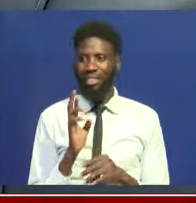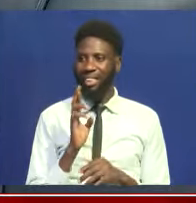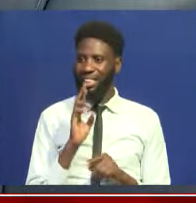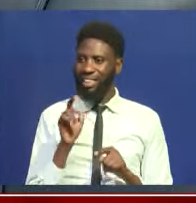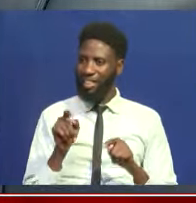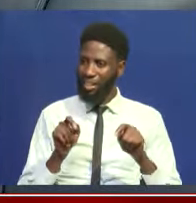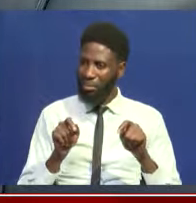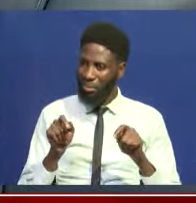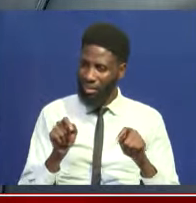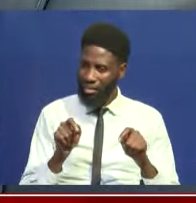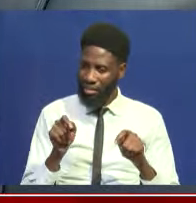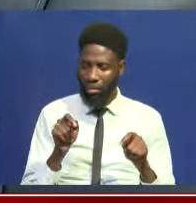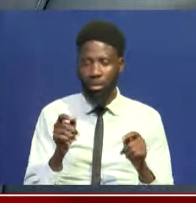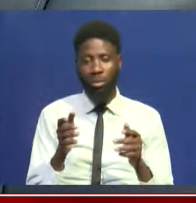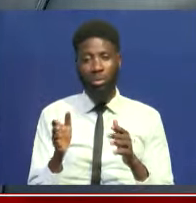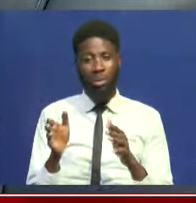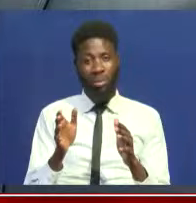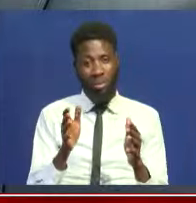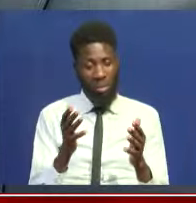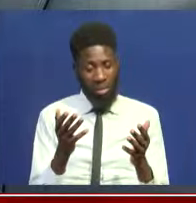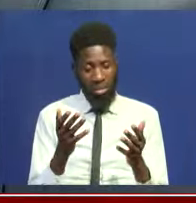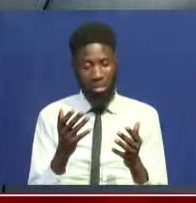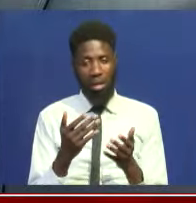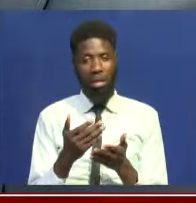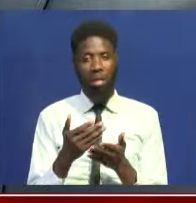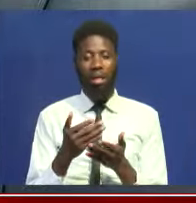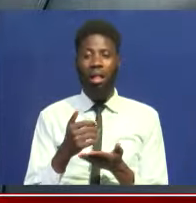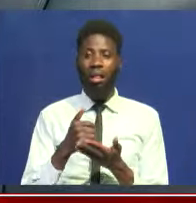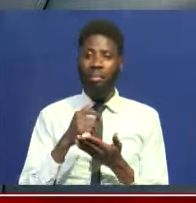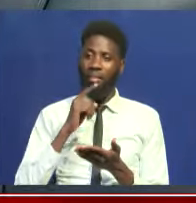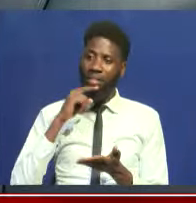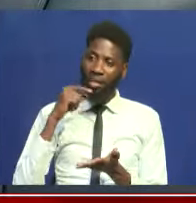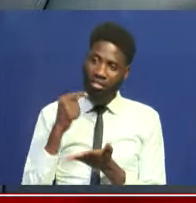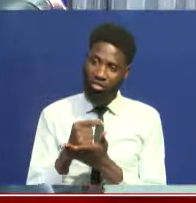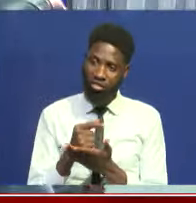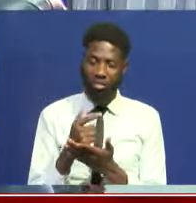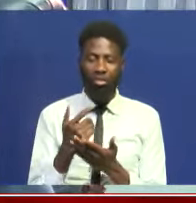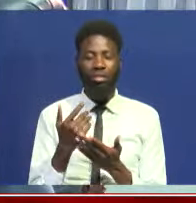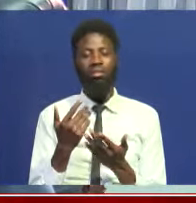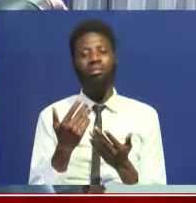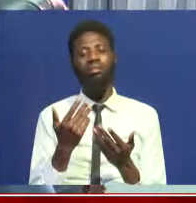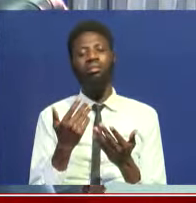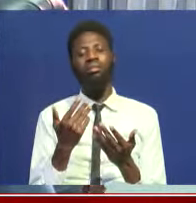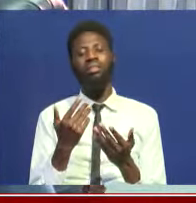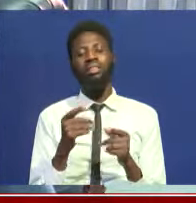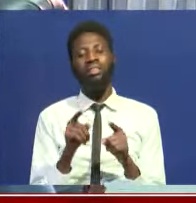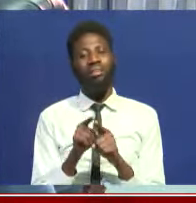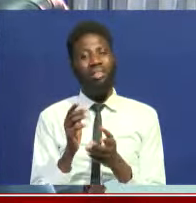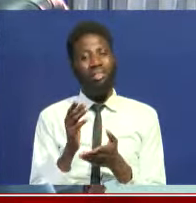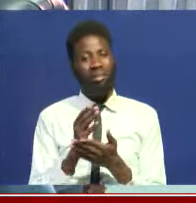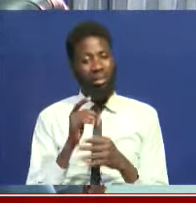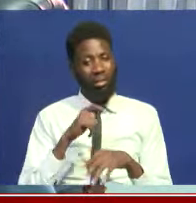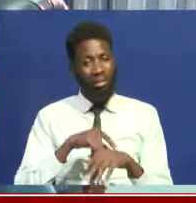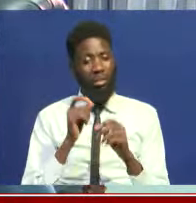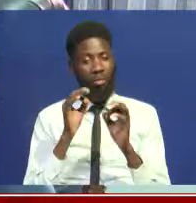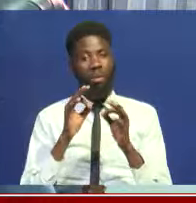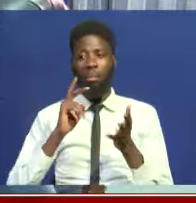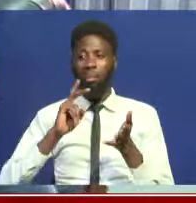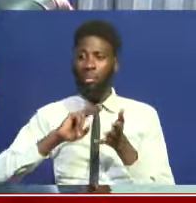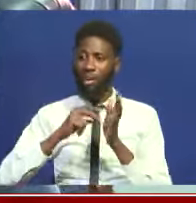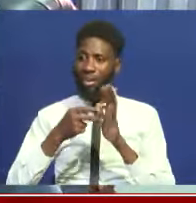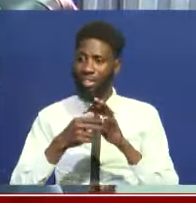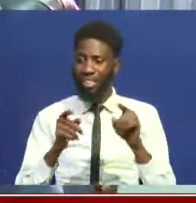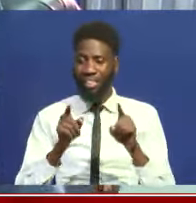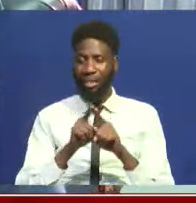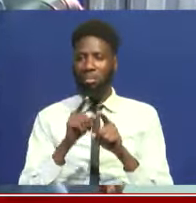mitigating measures, guarantees and risk sharing facilities. And even in some cases, when a project is